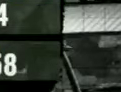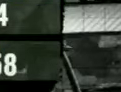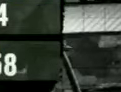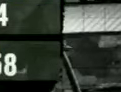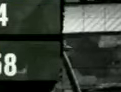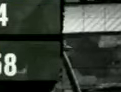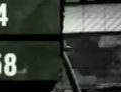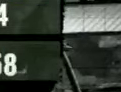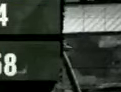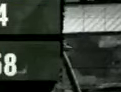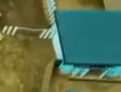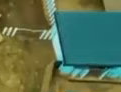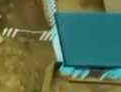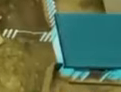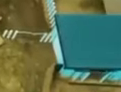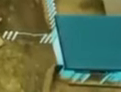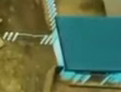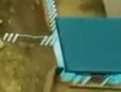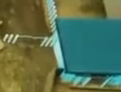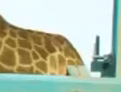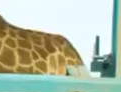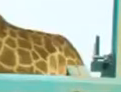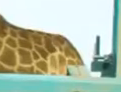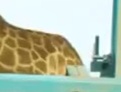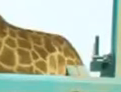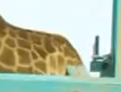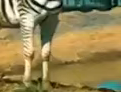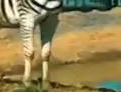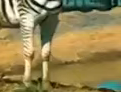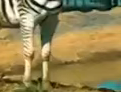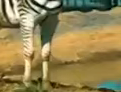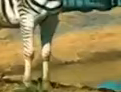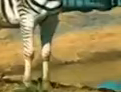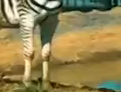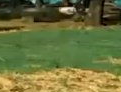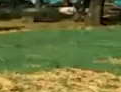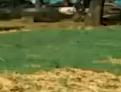other East African nations to market its destinations.